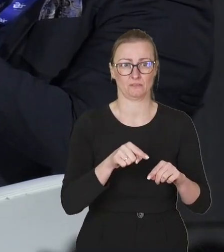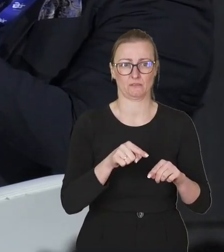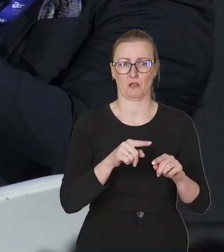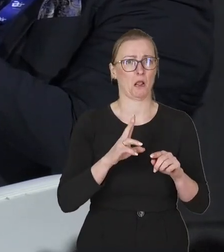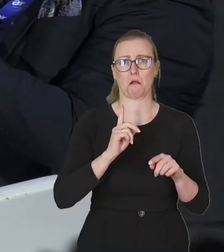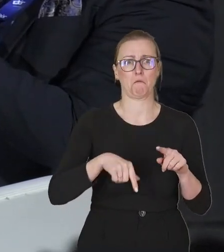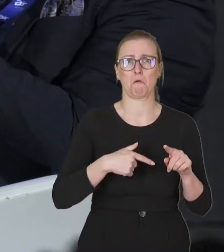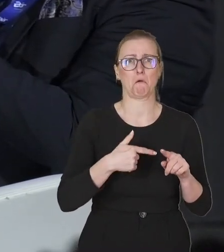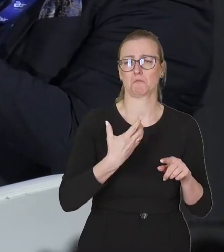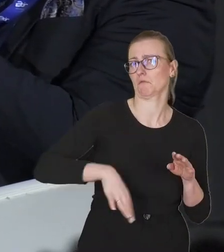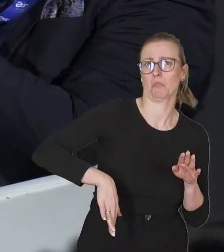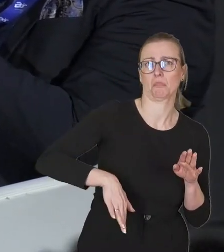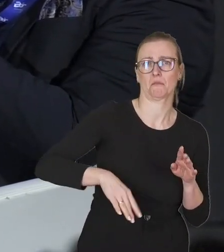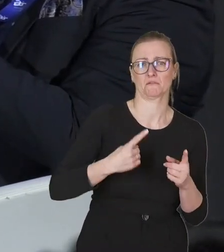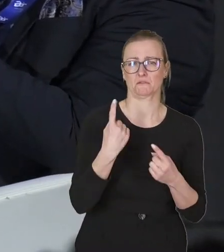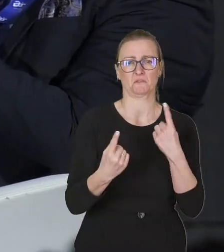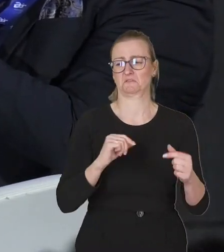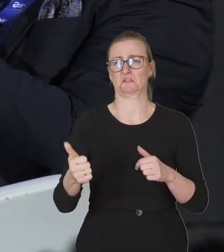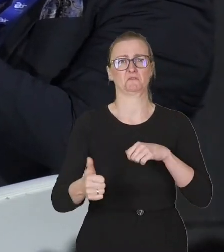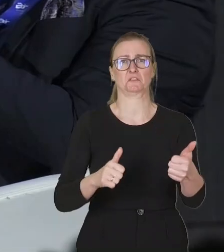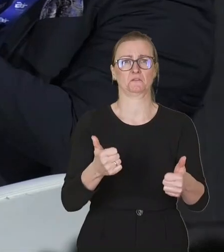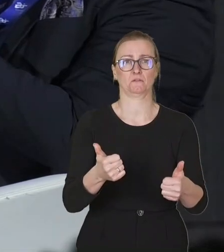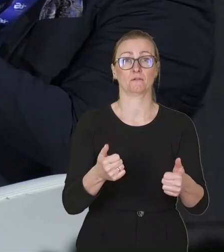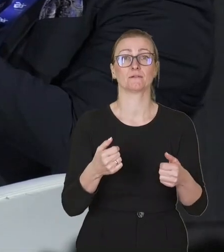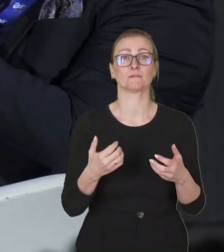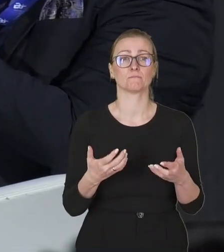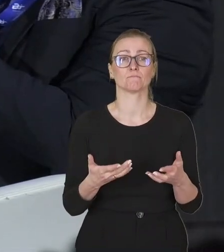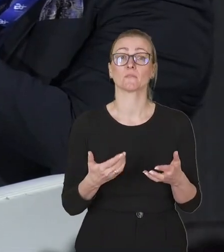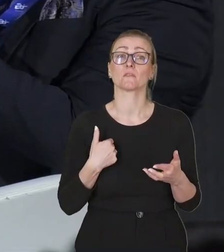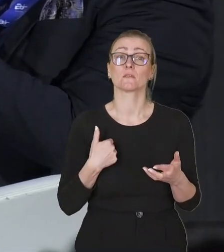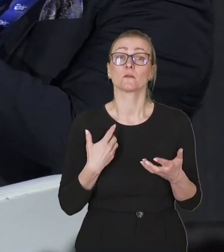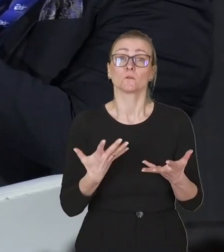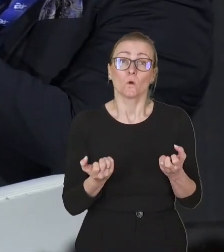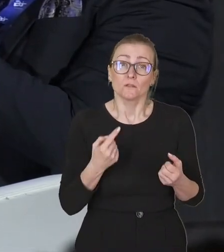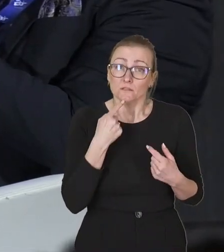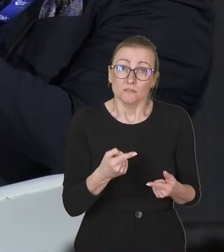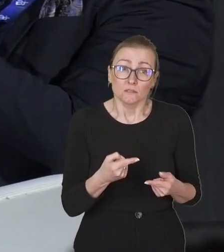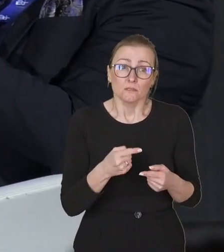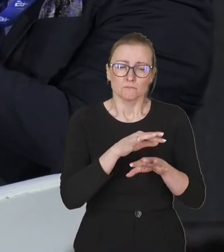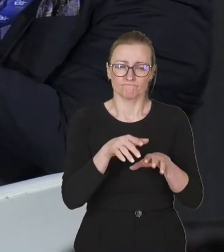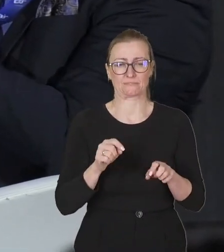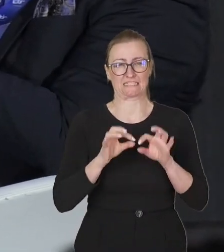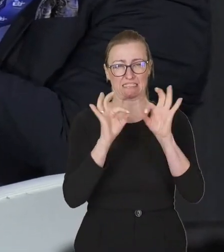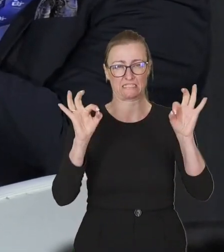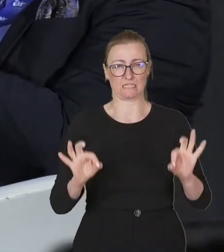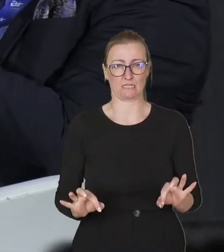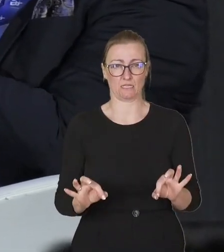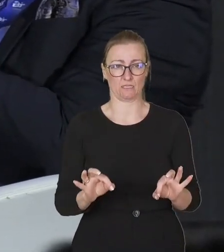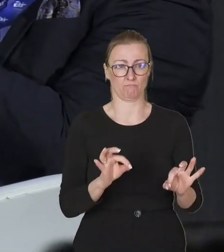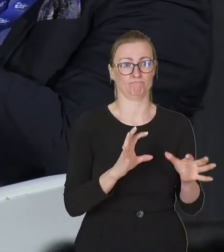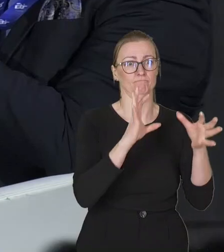system, synchronized, which is working together on different levels, not